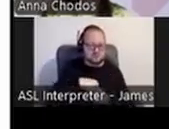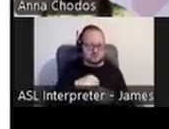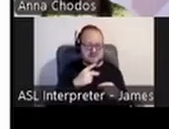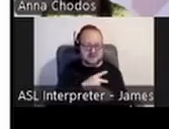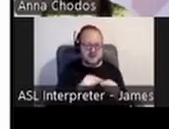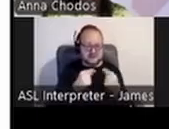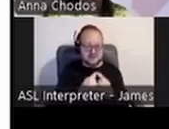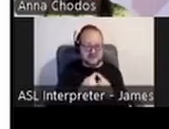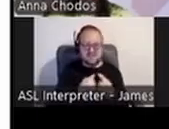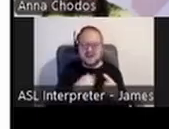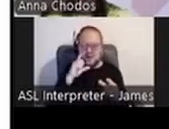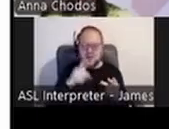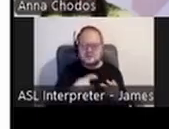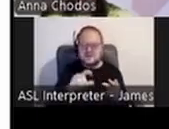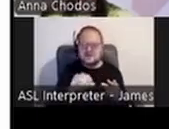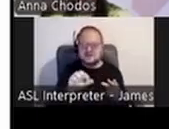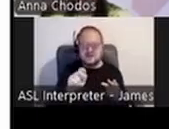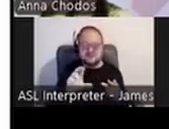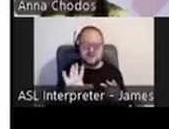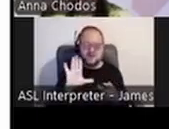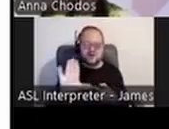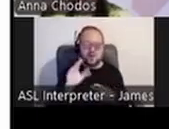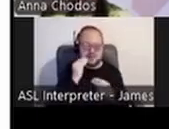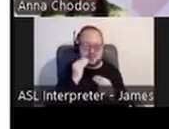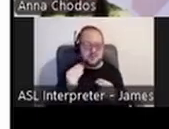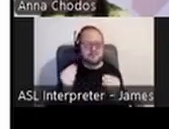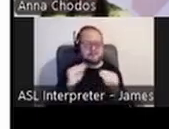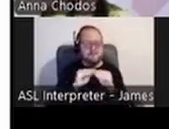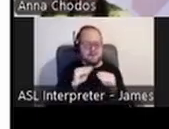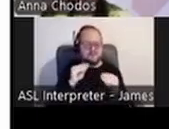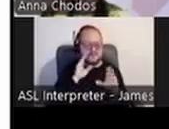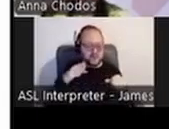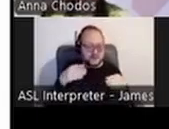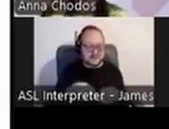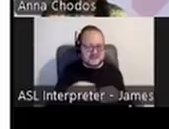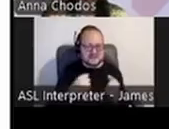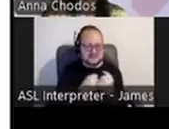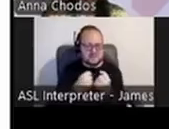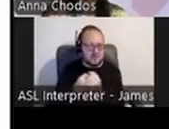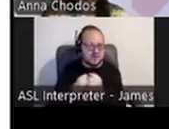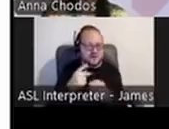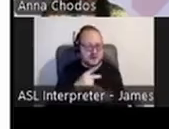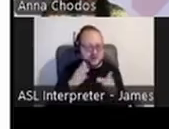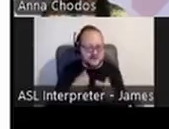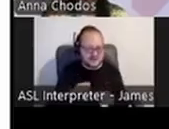care team. But just before we move to our next question, wanted to see if there was anything else that you wanted to add in response to this one.